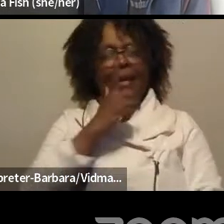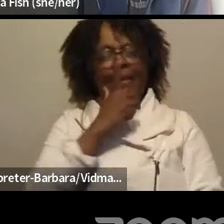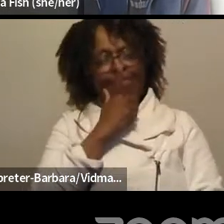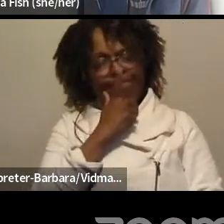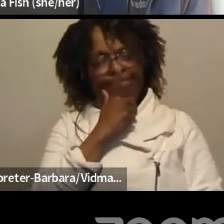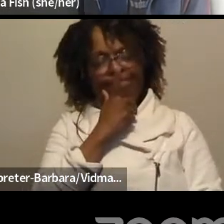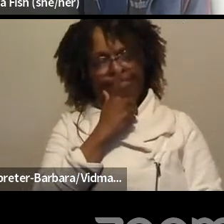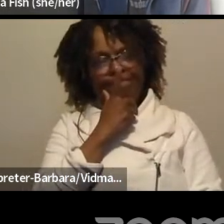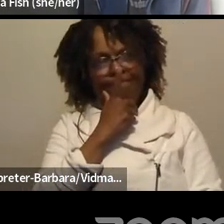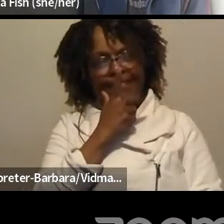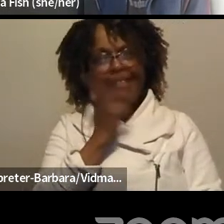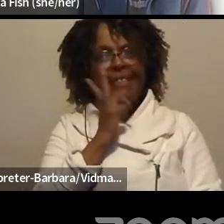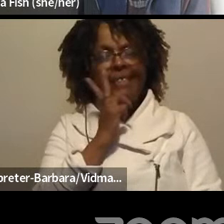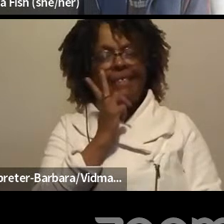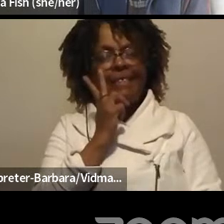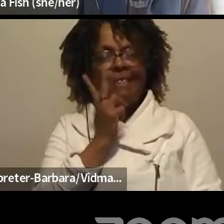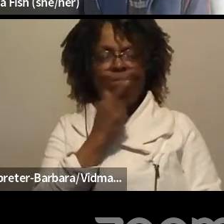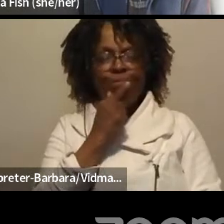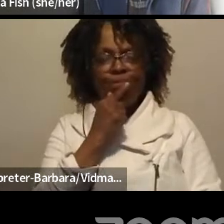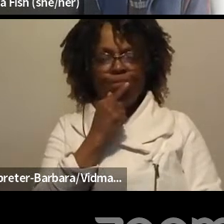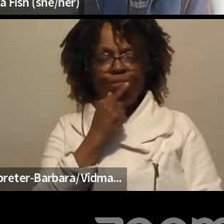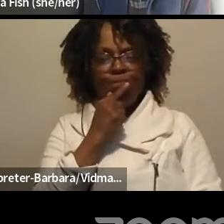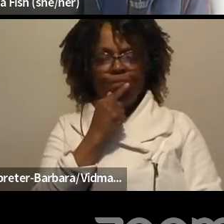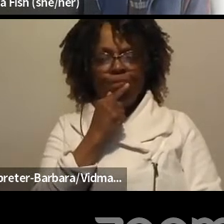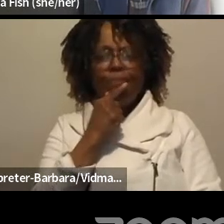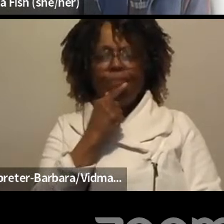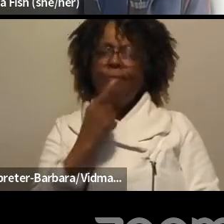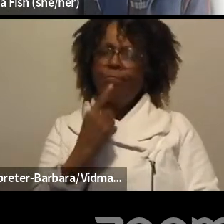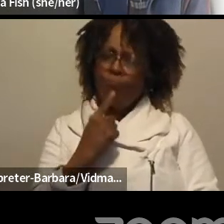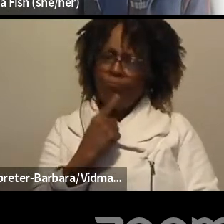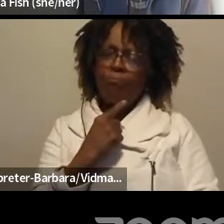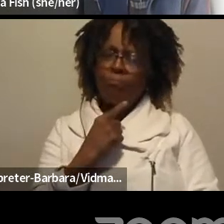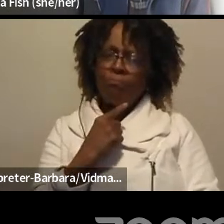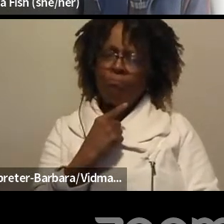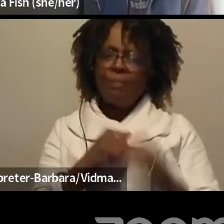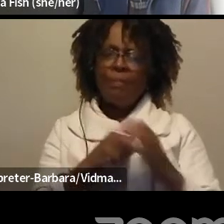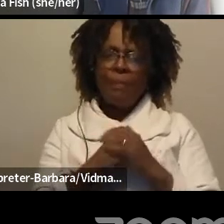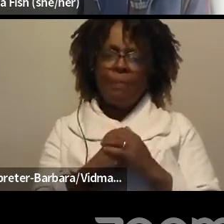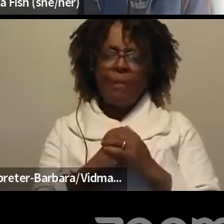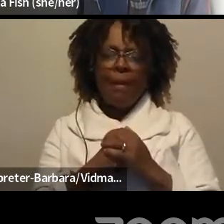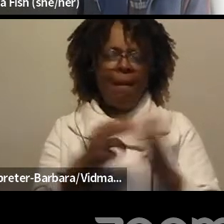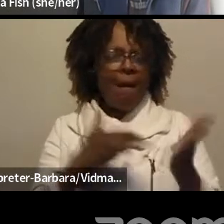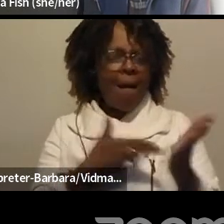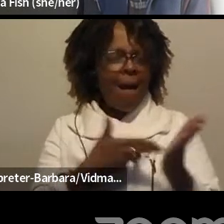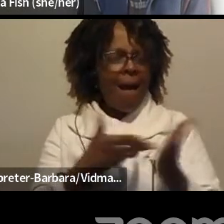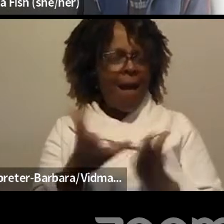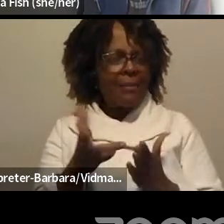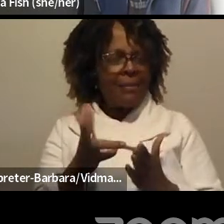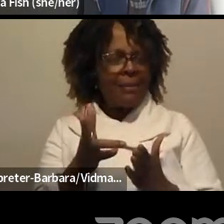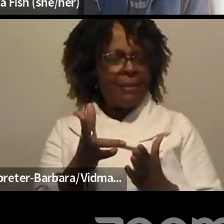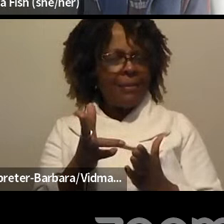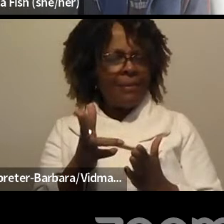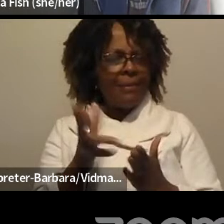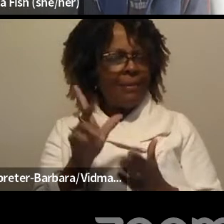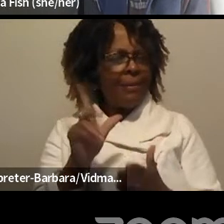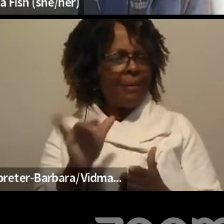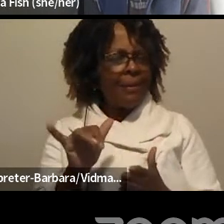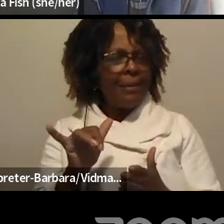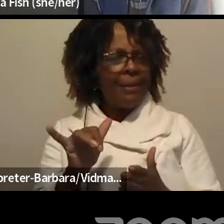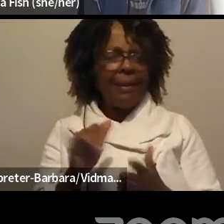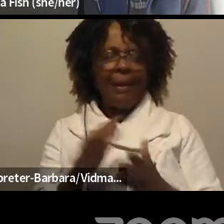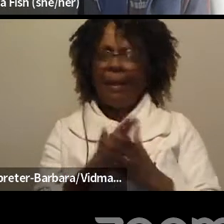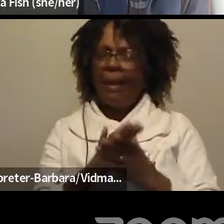Let's see. I would say I honestly didn't really feel imposter